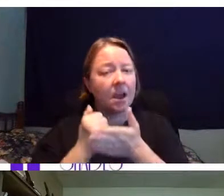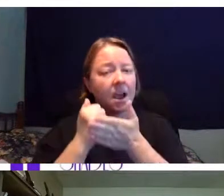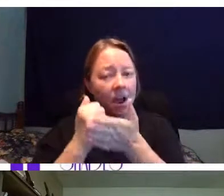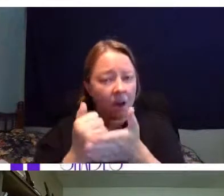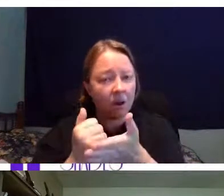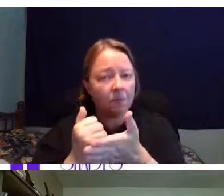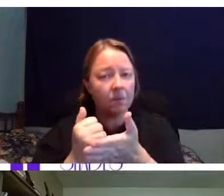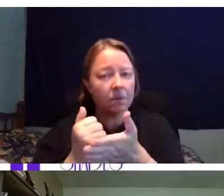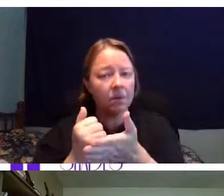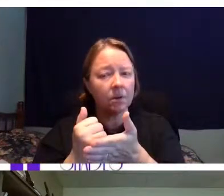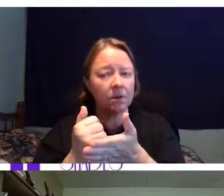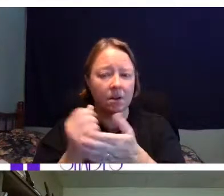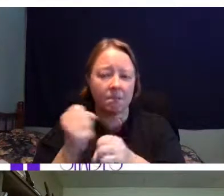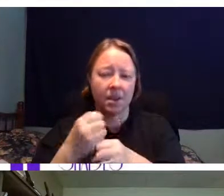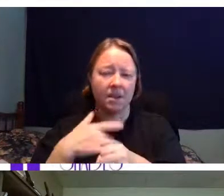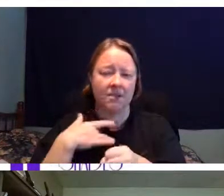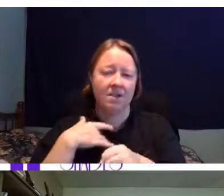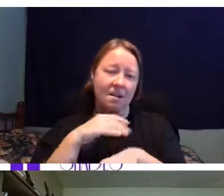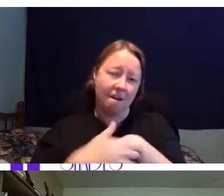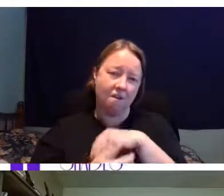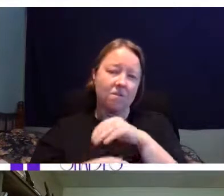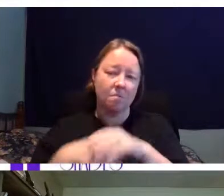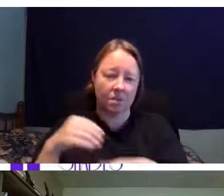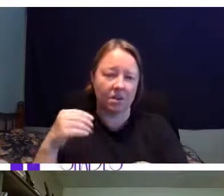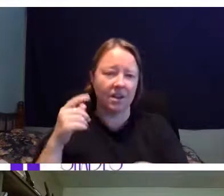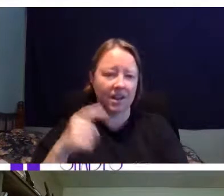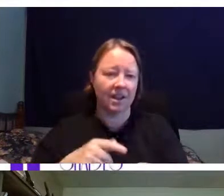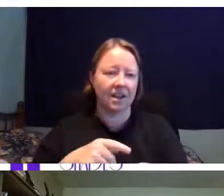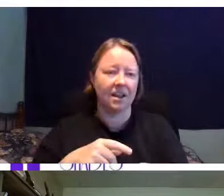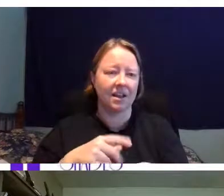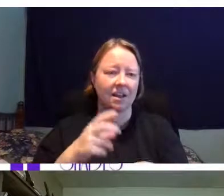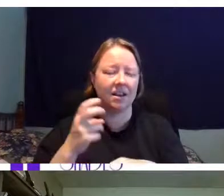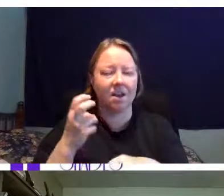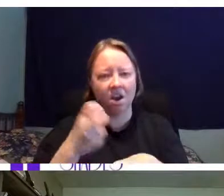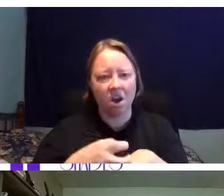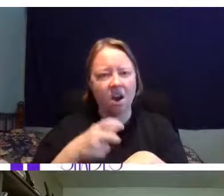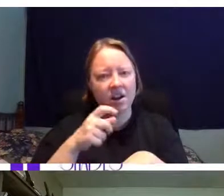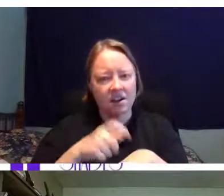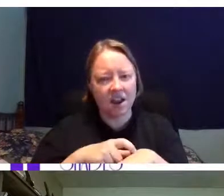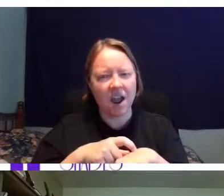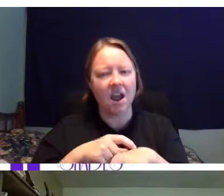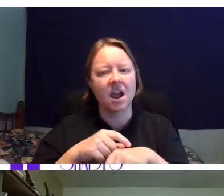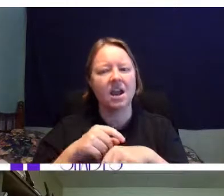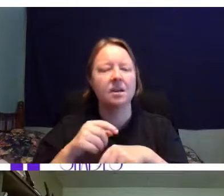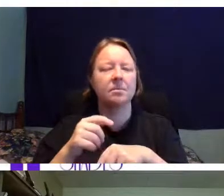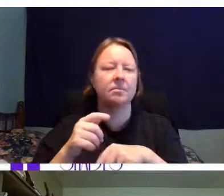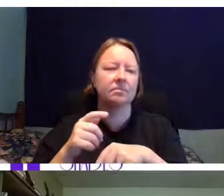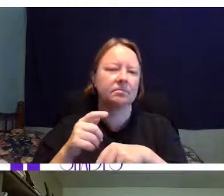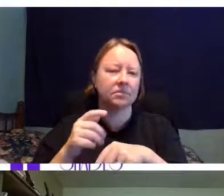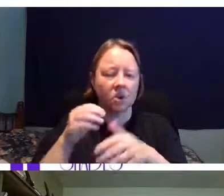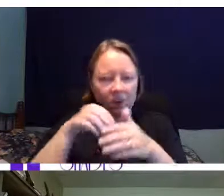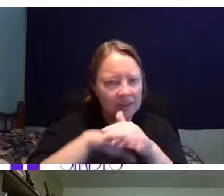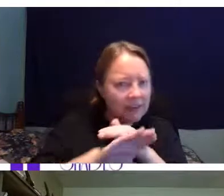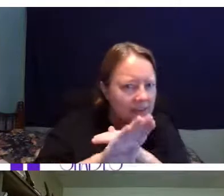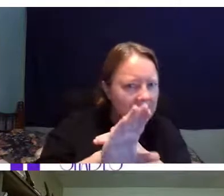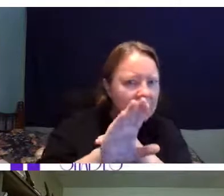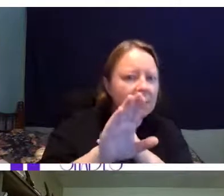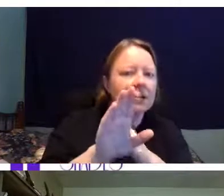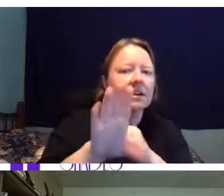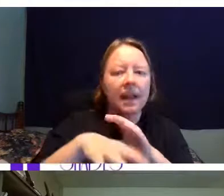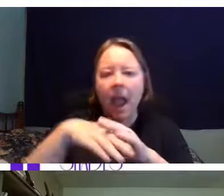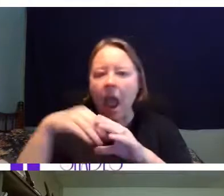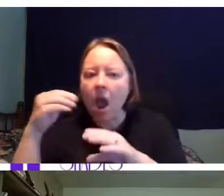that would make them feel most comfortable and just the difficulties in maneuvering, in and out of places, dealing with